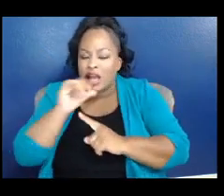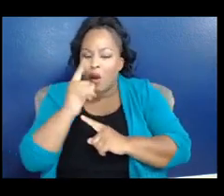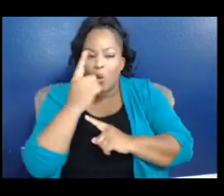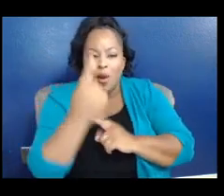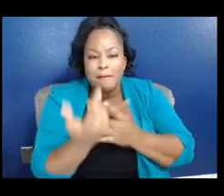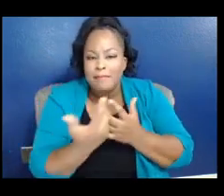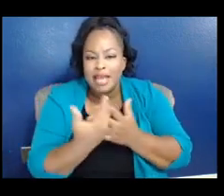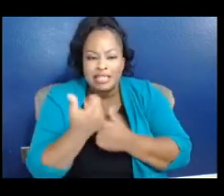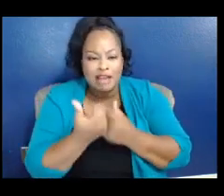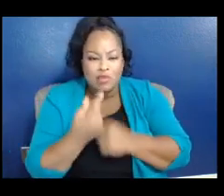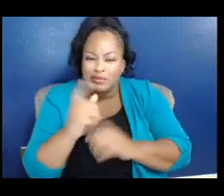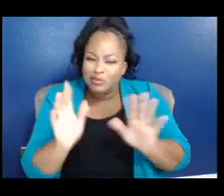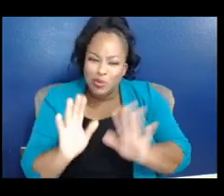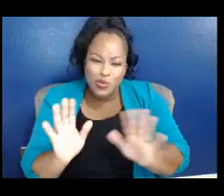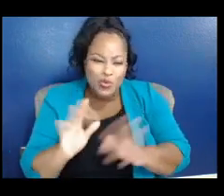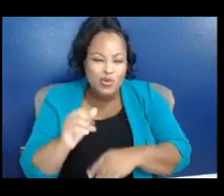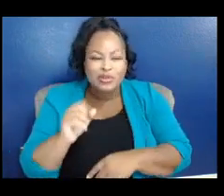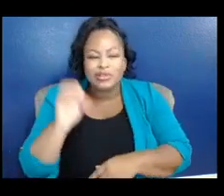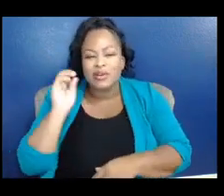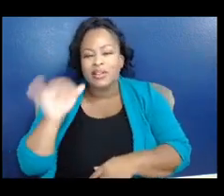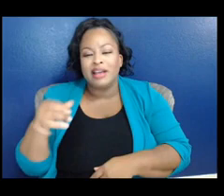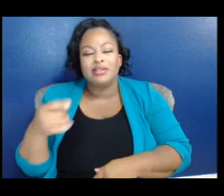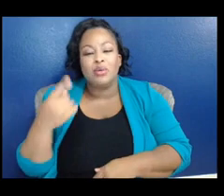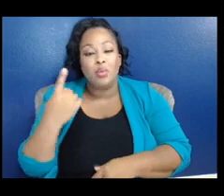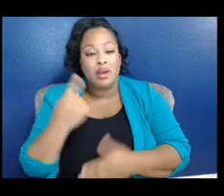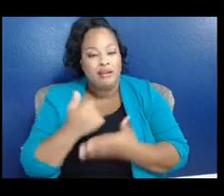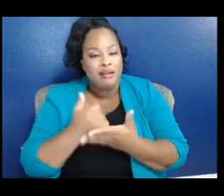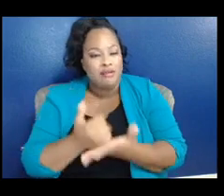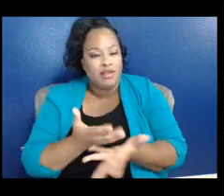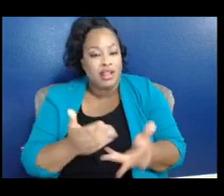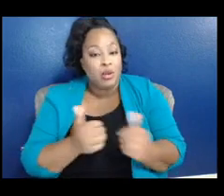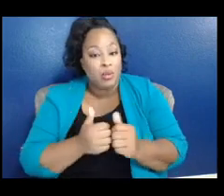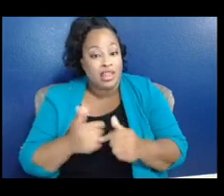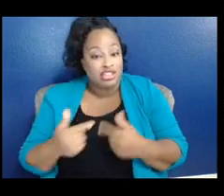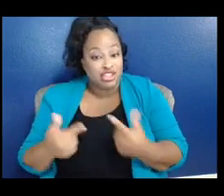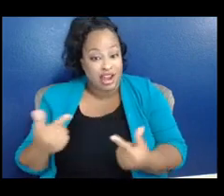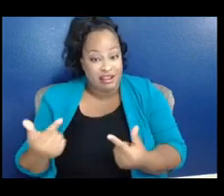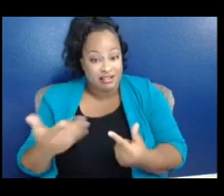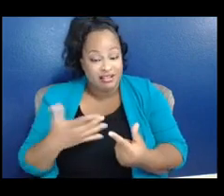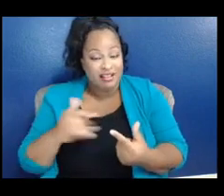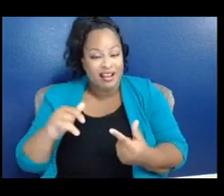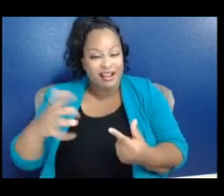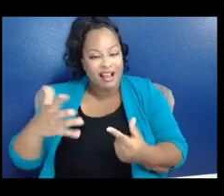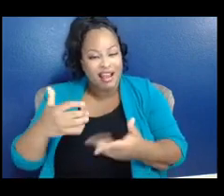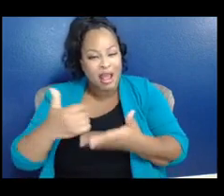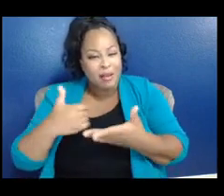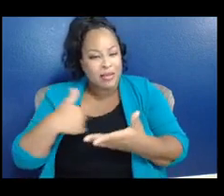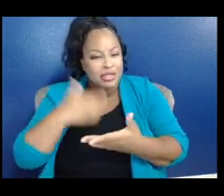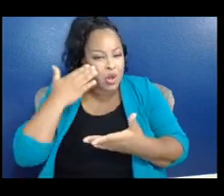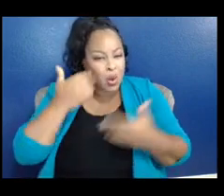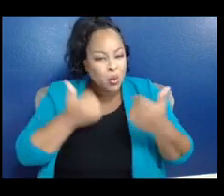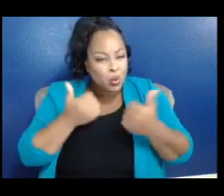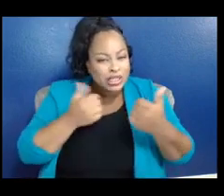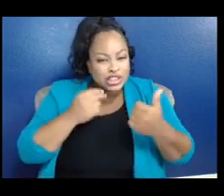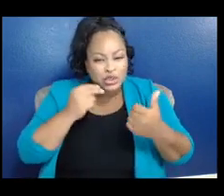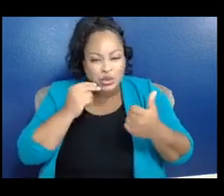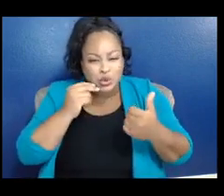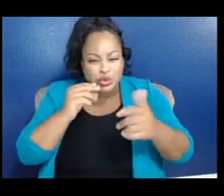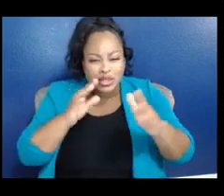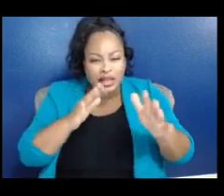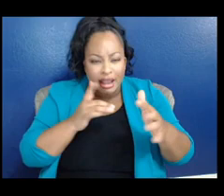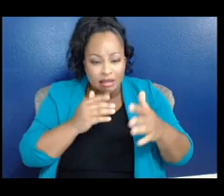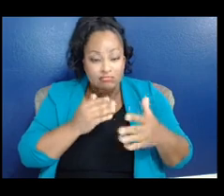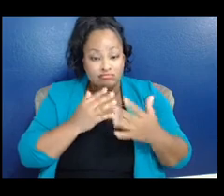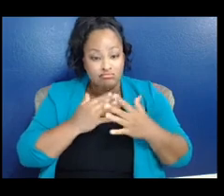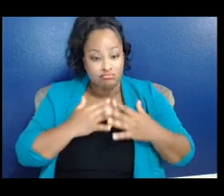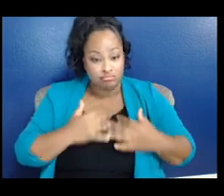all. So that's one helpful thing with genetics is it can kind of help us know what nutrients we can process